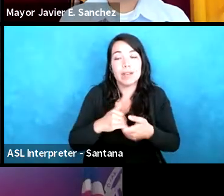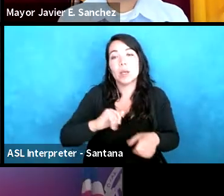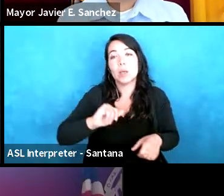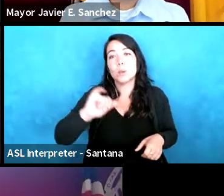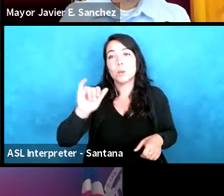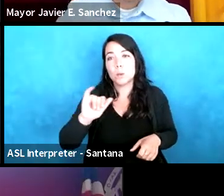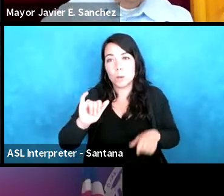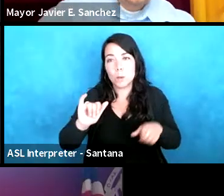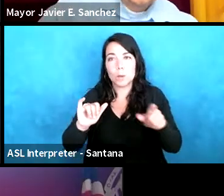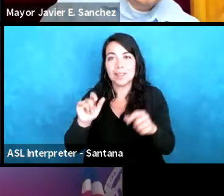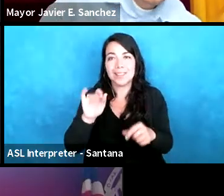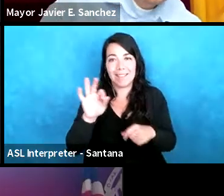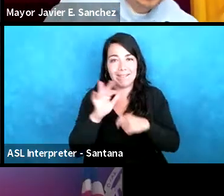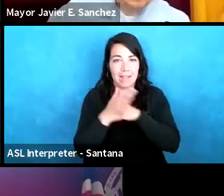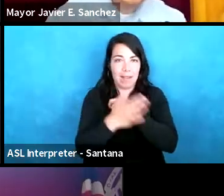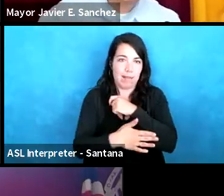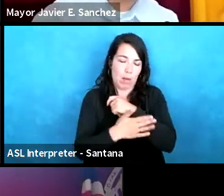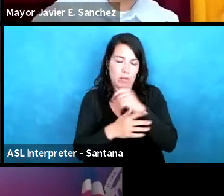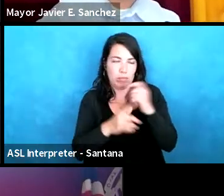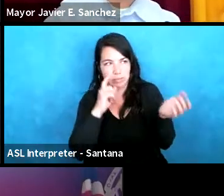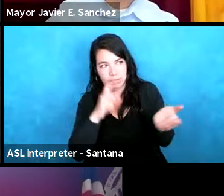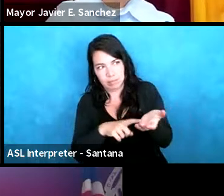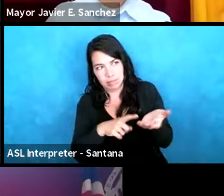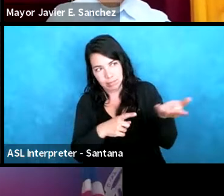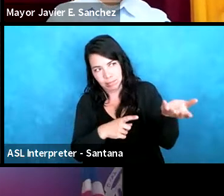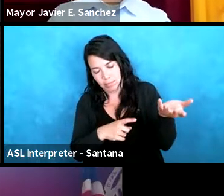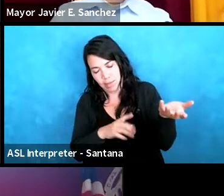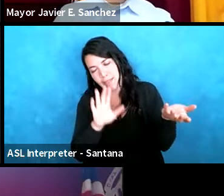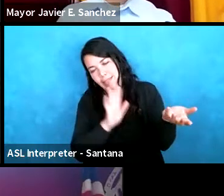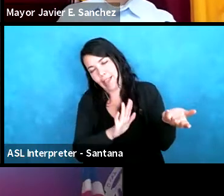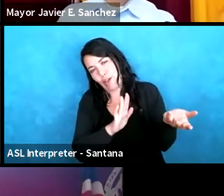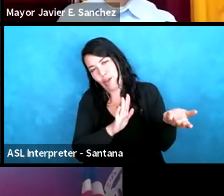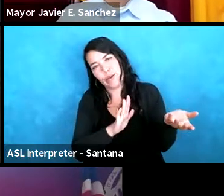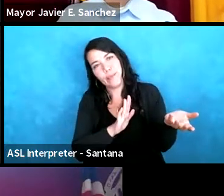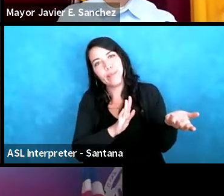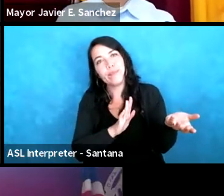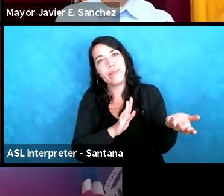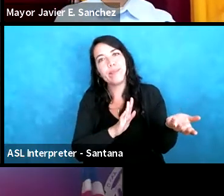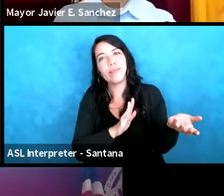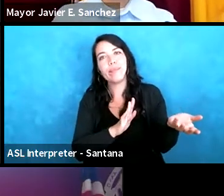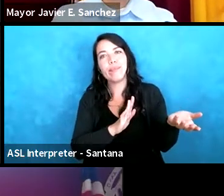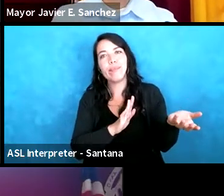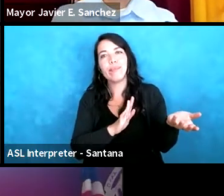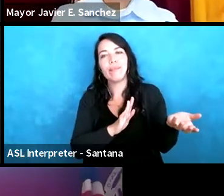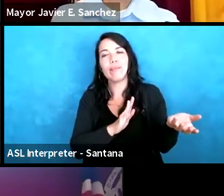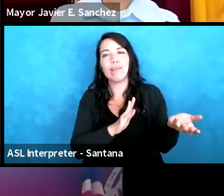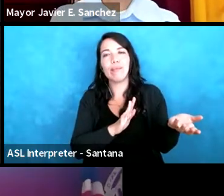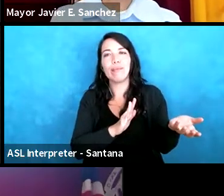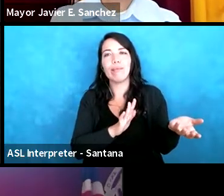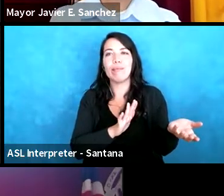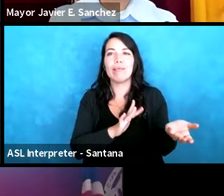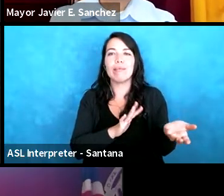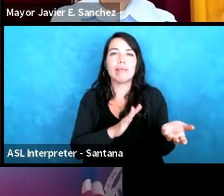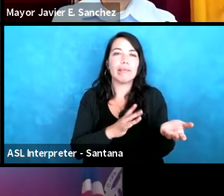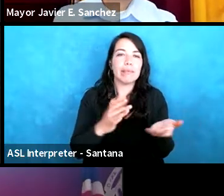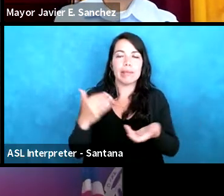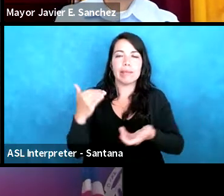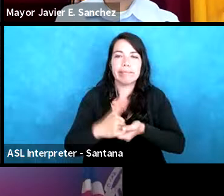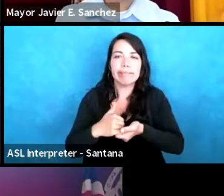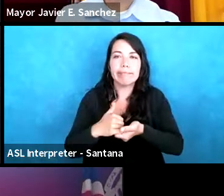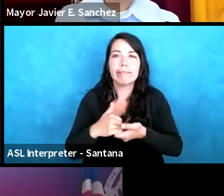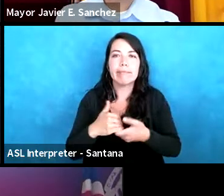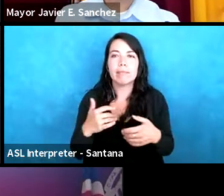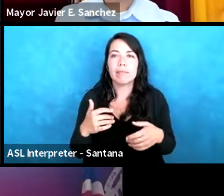County for their joint partnership in this initiative as well,